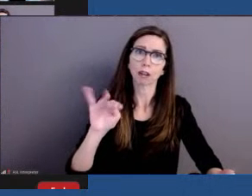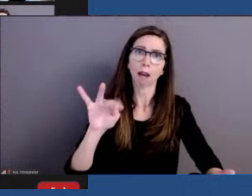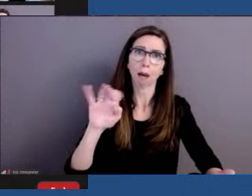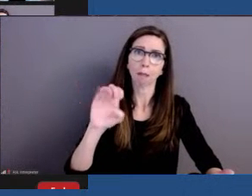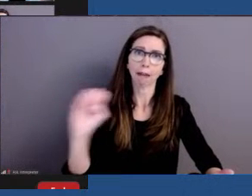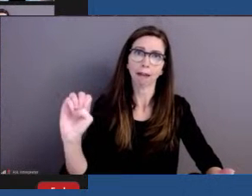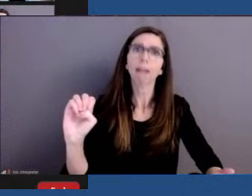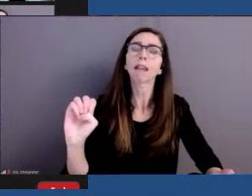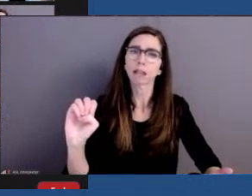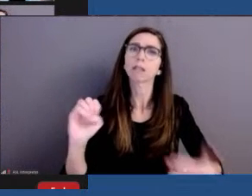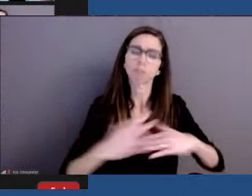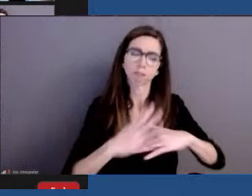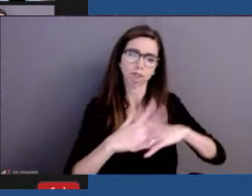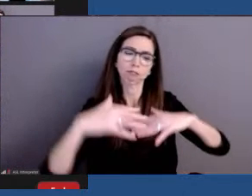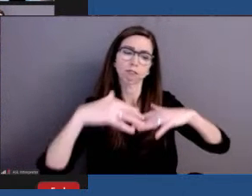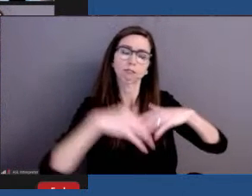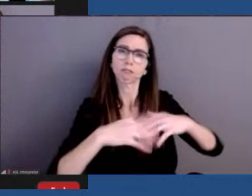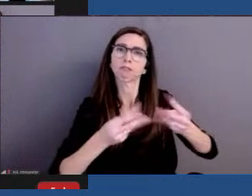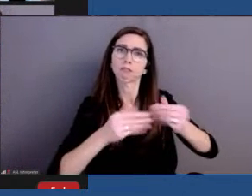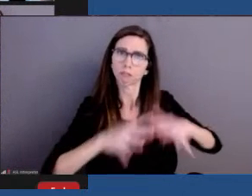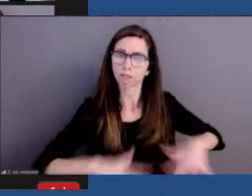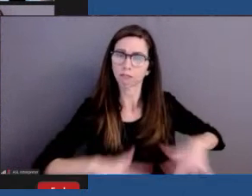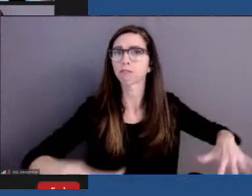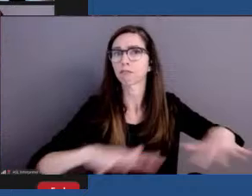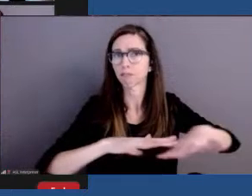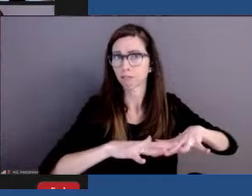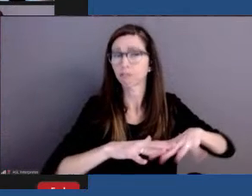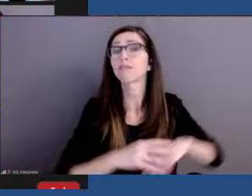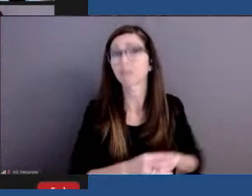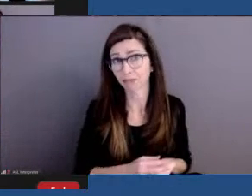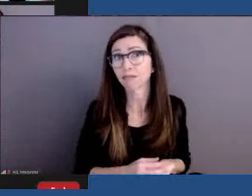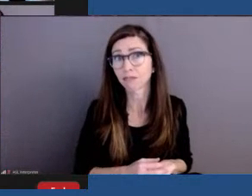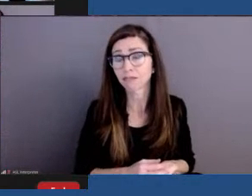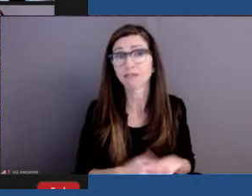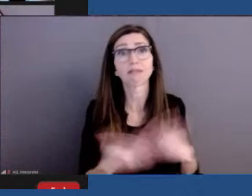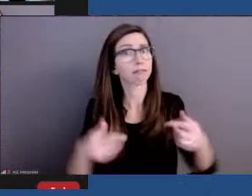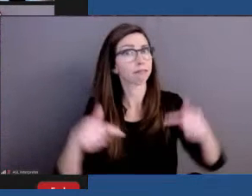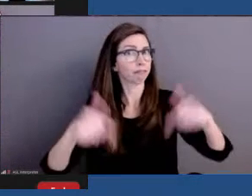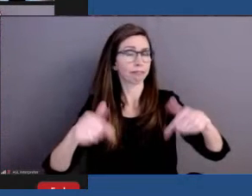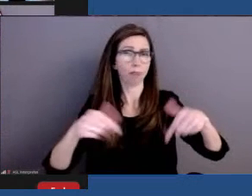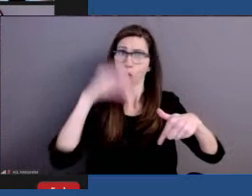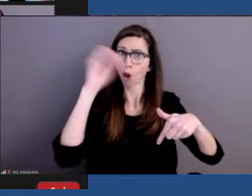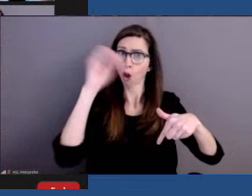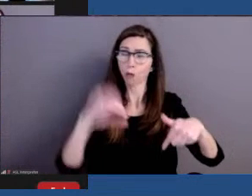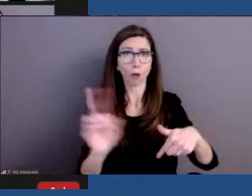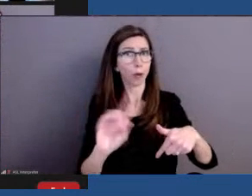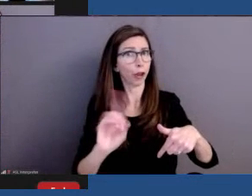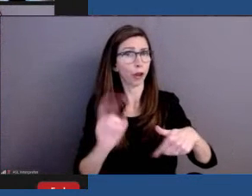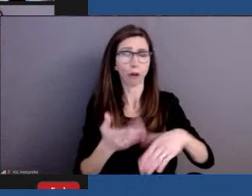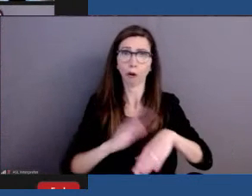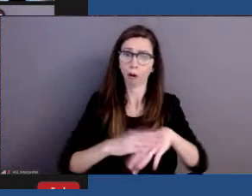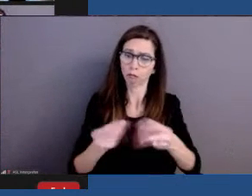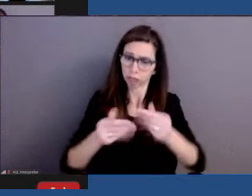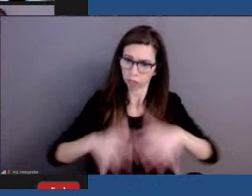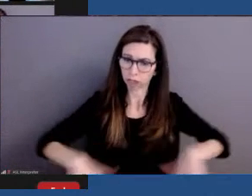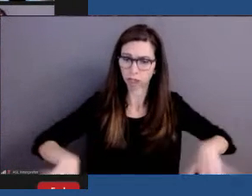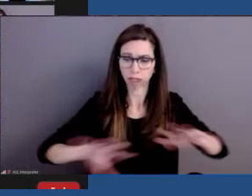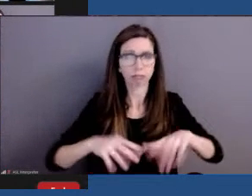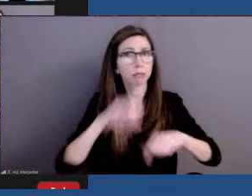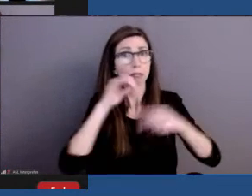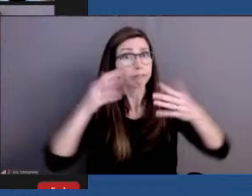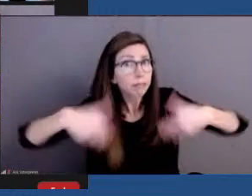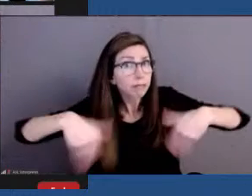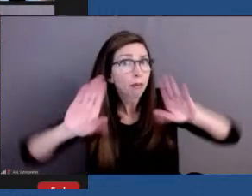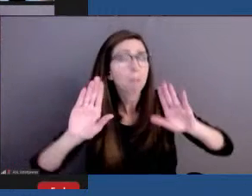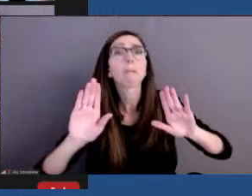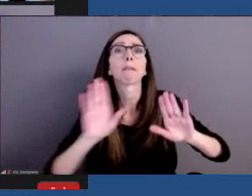territoires indigènes traditionnels. Ottawa is located on the unceded territory of the Algonquin Anishinaabe